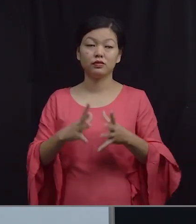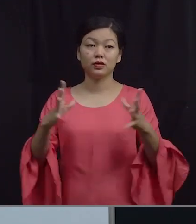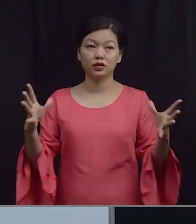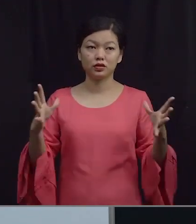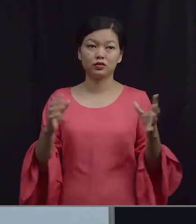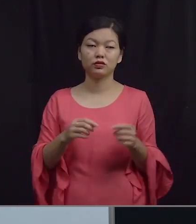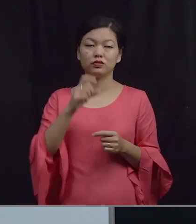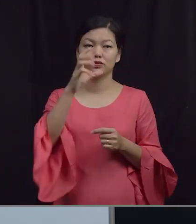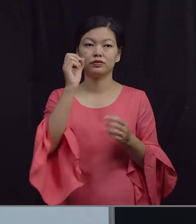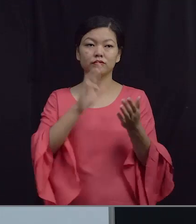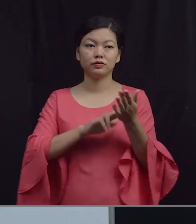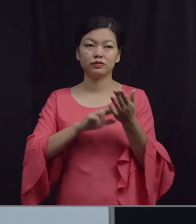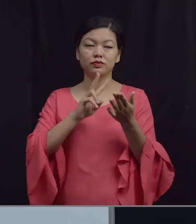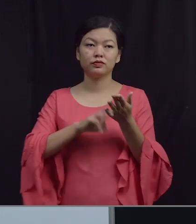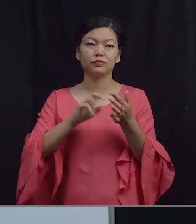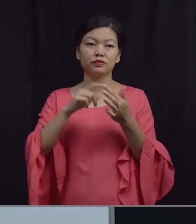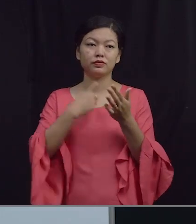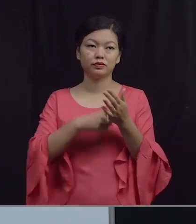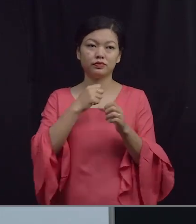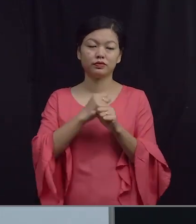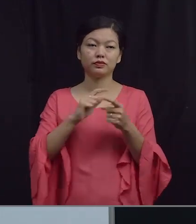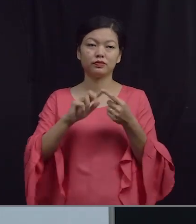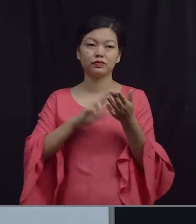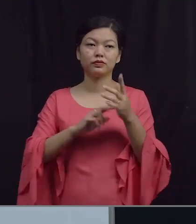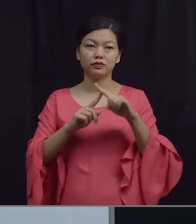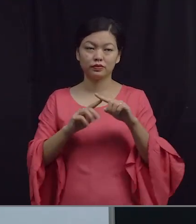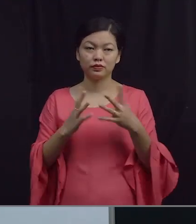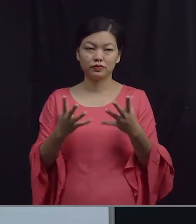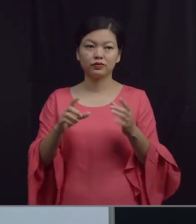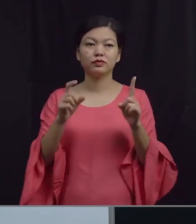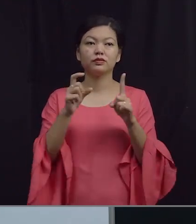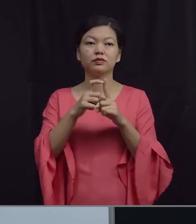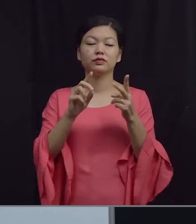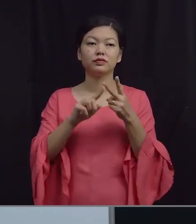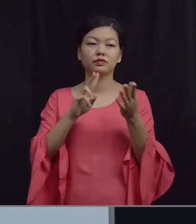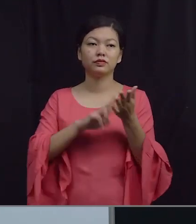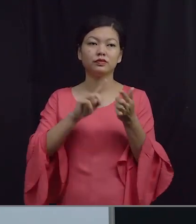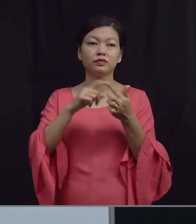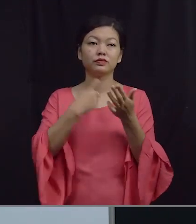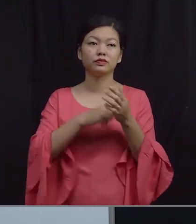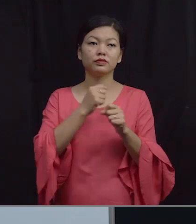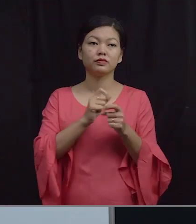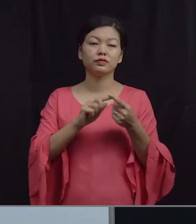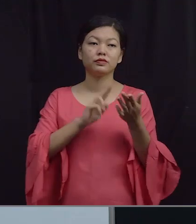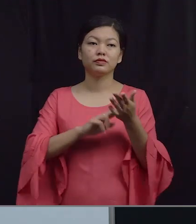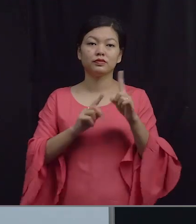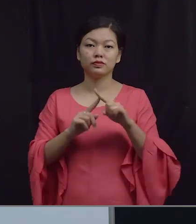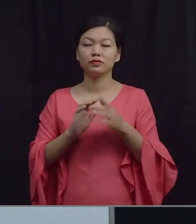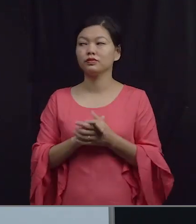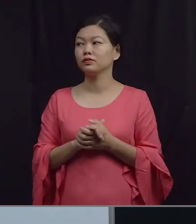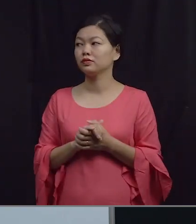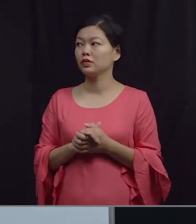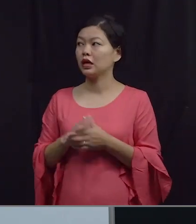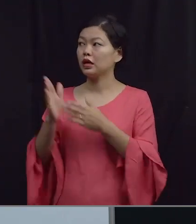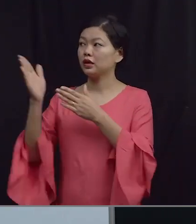convergence or the divergence when the light falls on it. Suppose, as you know, say here is I have drawn a convex mirror as a convex lens as